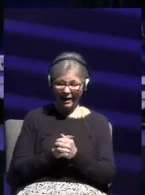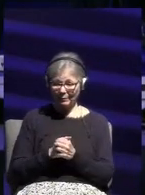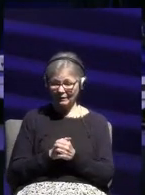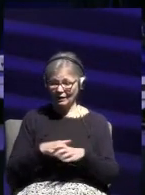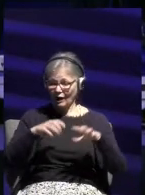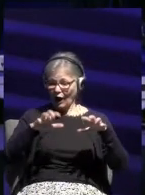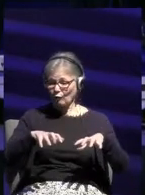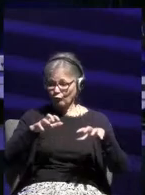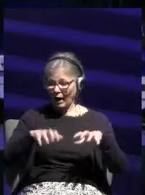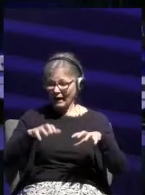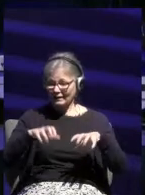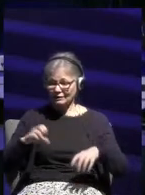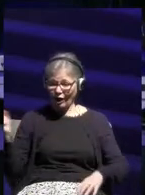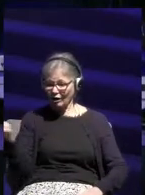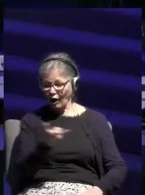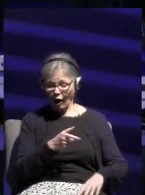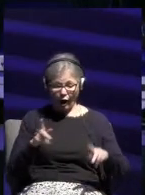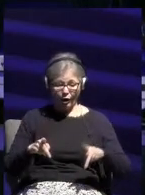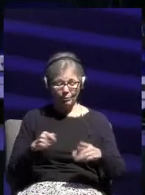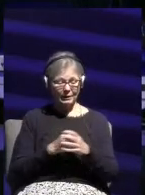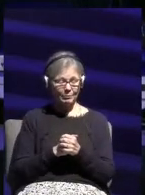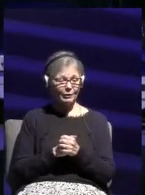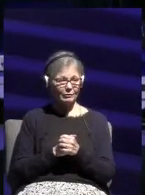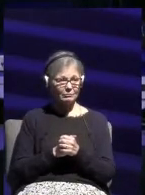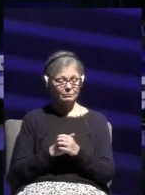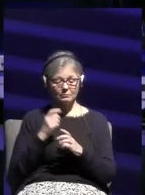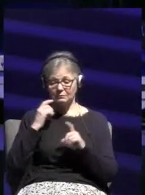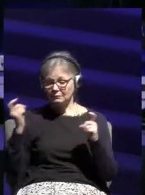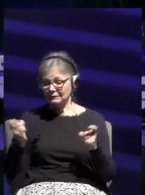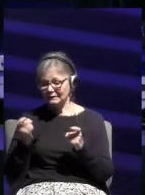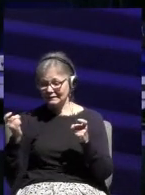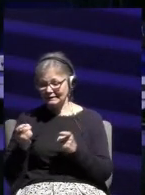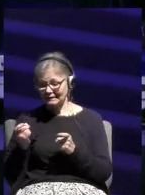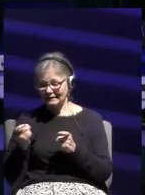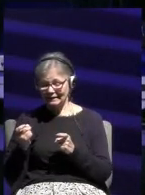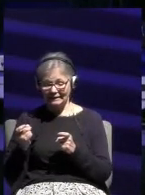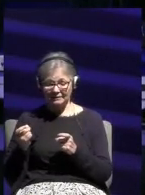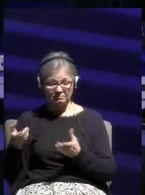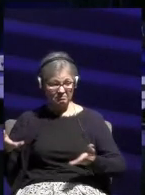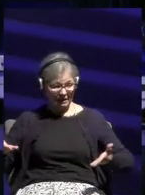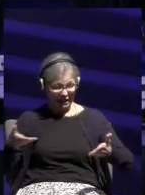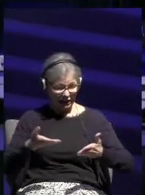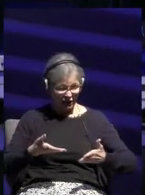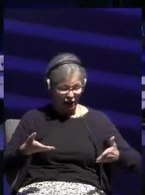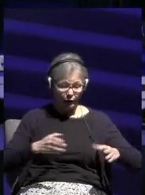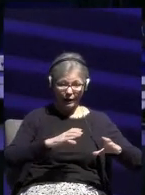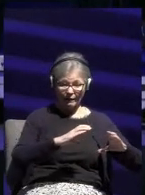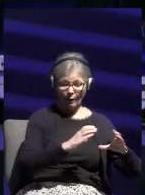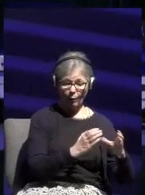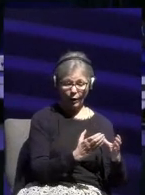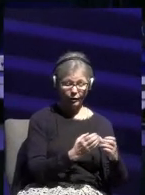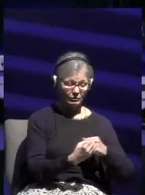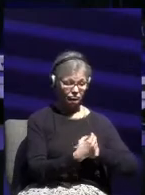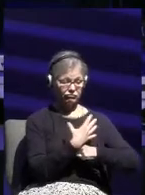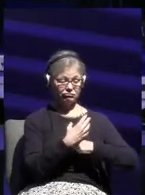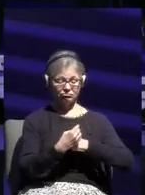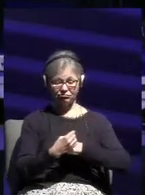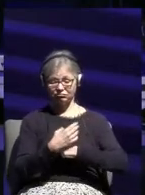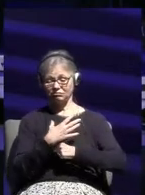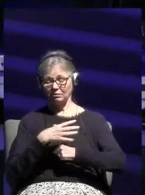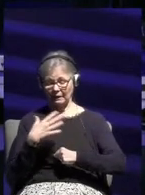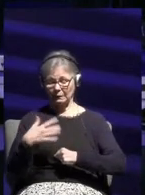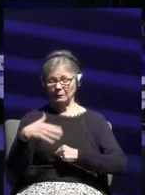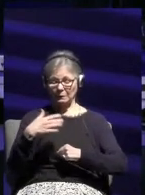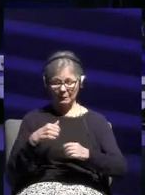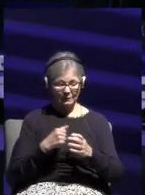sin-drenched world, and as a result of that, we are subjected to the results of sin in the world in which we live. And